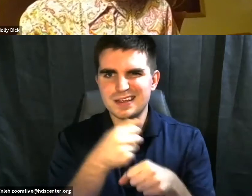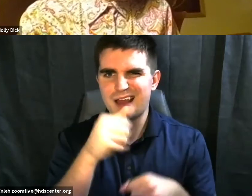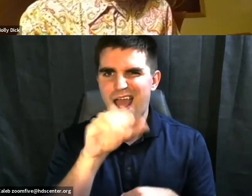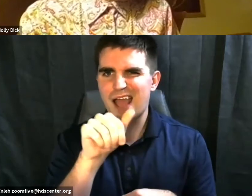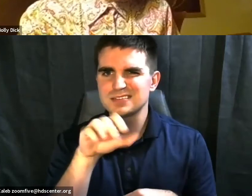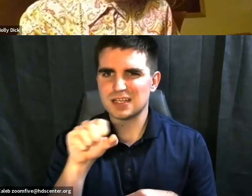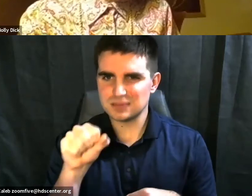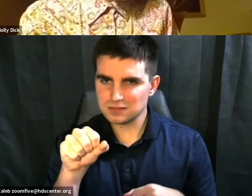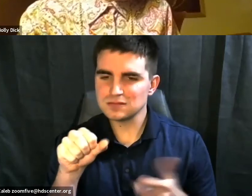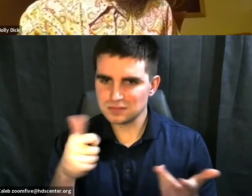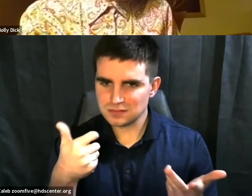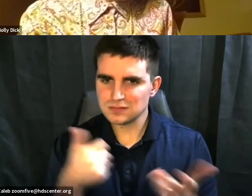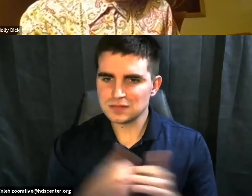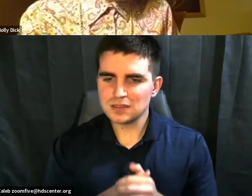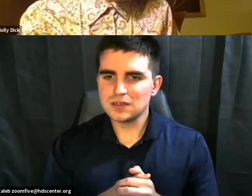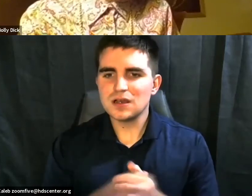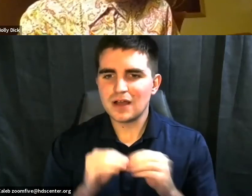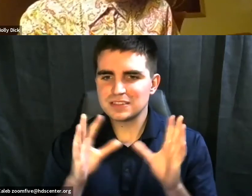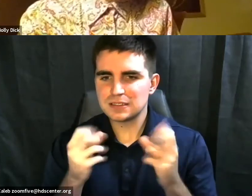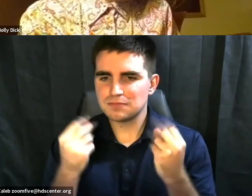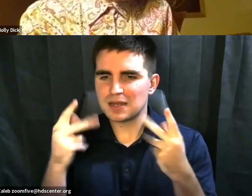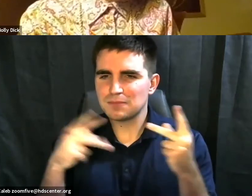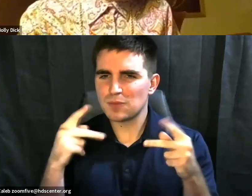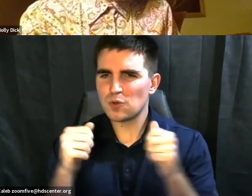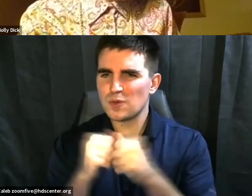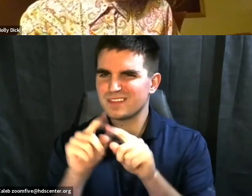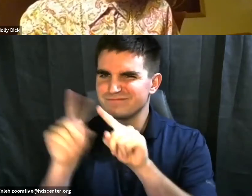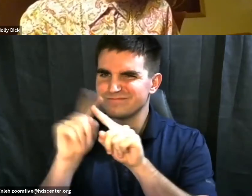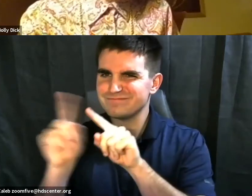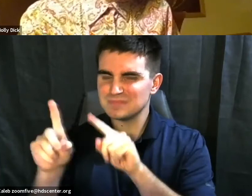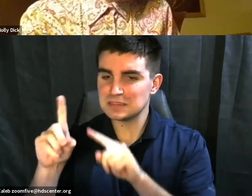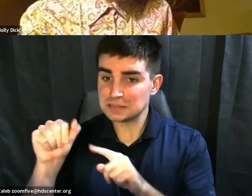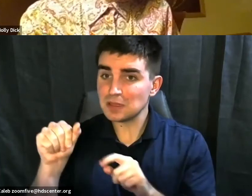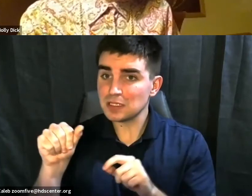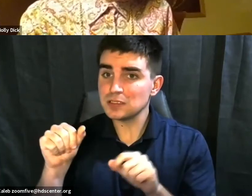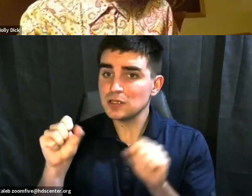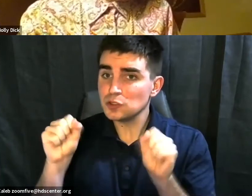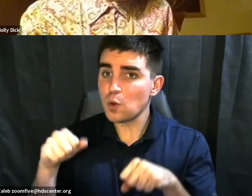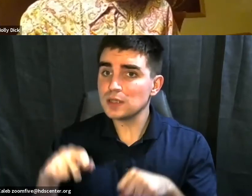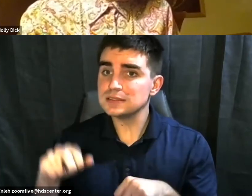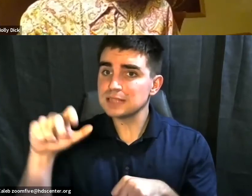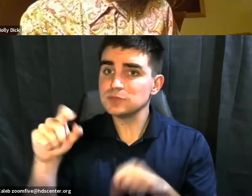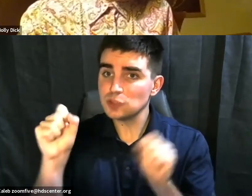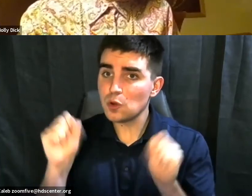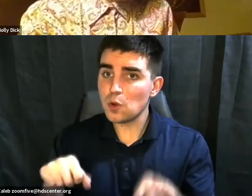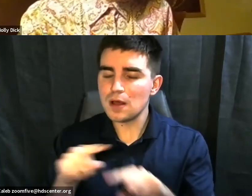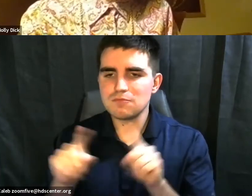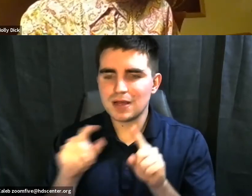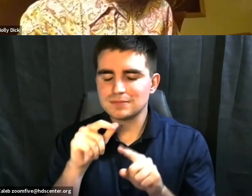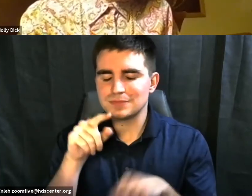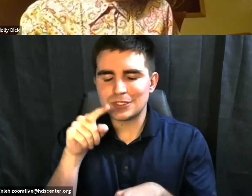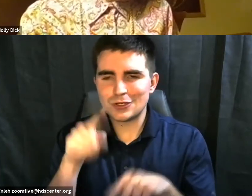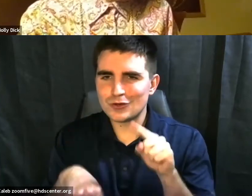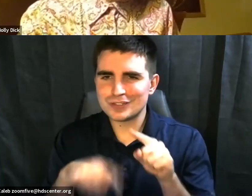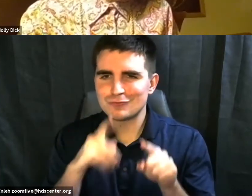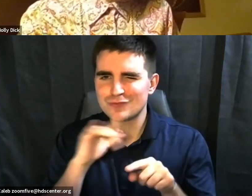access. So obviously lots of people with different disabilities could walk up steps, but they couldn't necessarily use